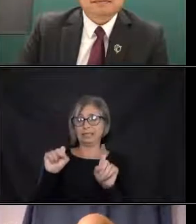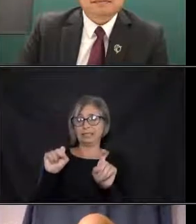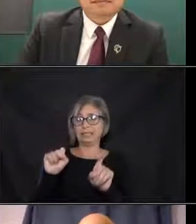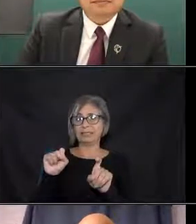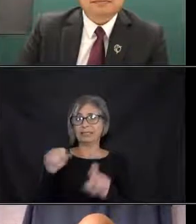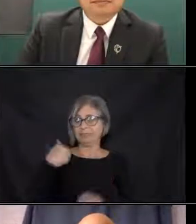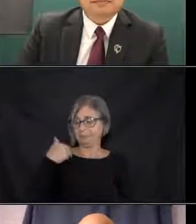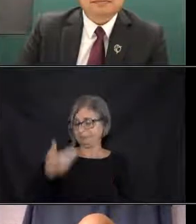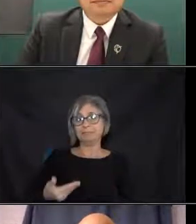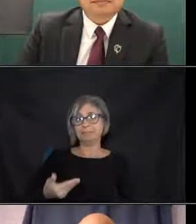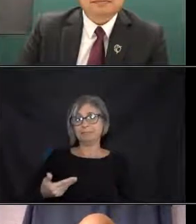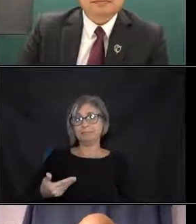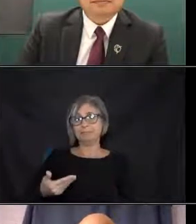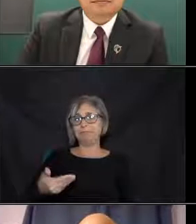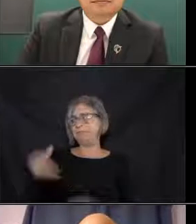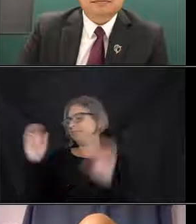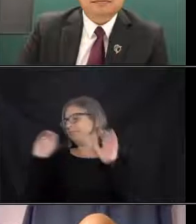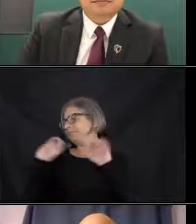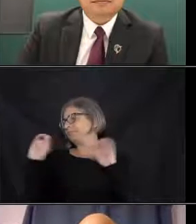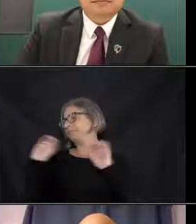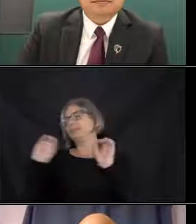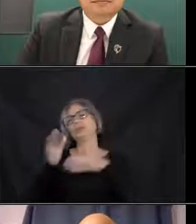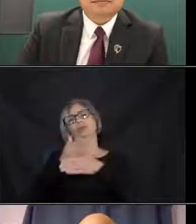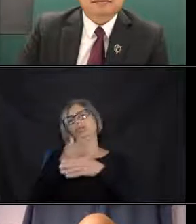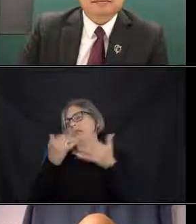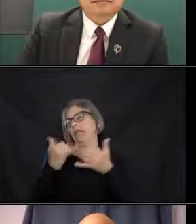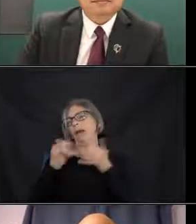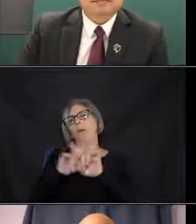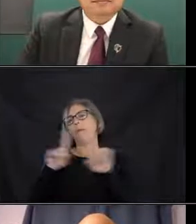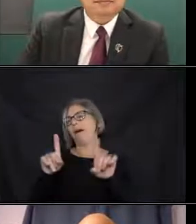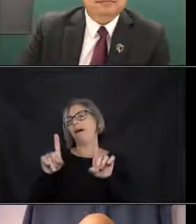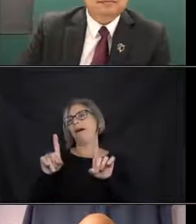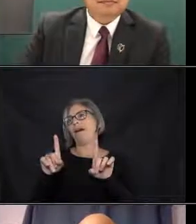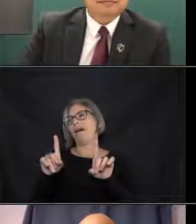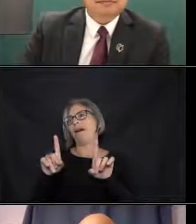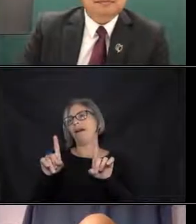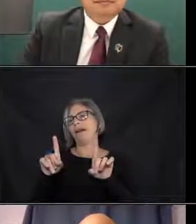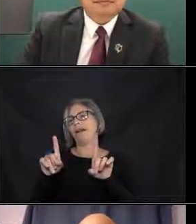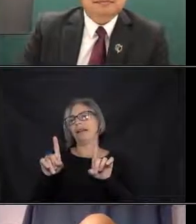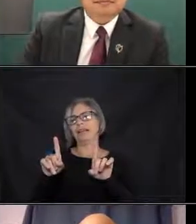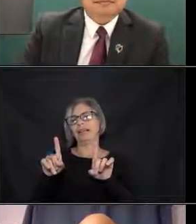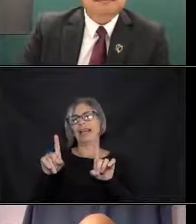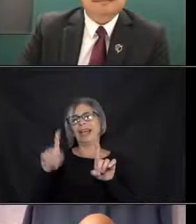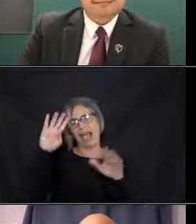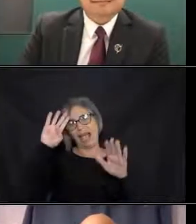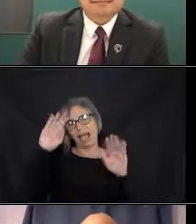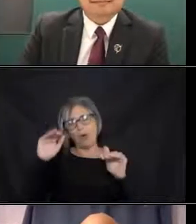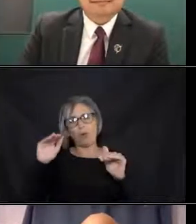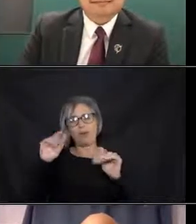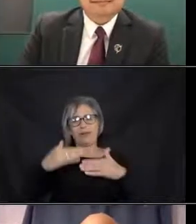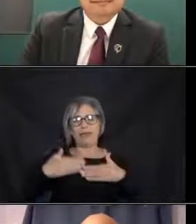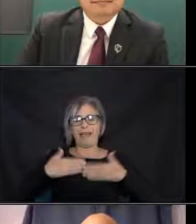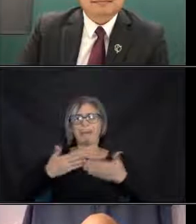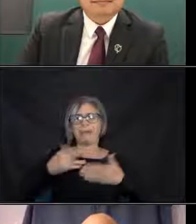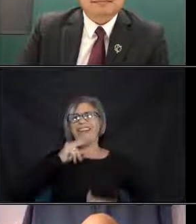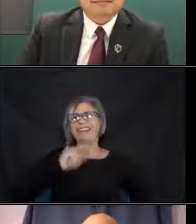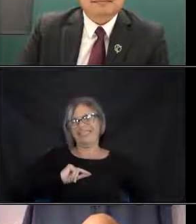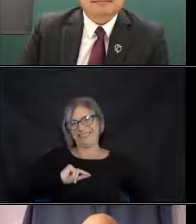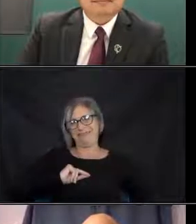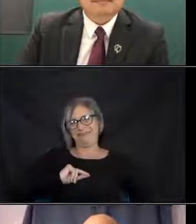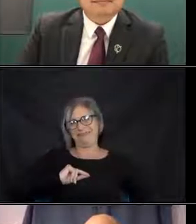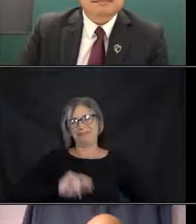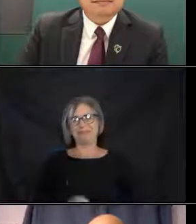I have nothing to disclose at the moment, except for hopefully everybody had a happy Thanksgiving.